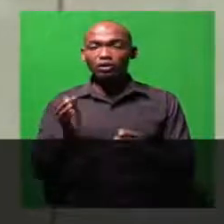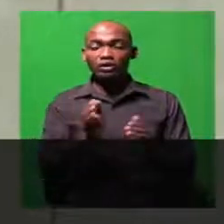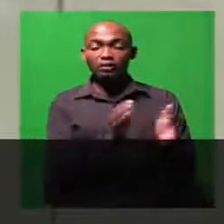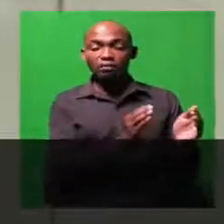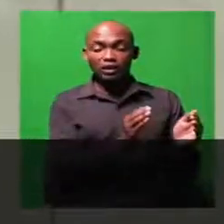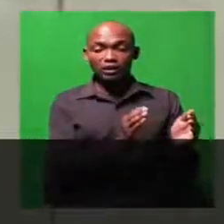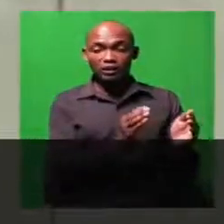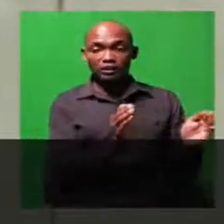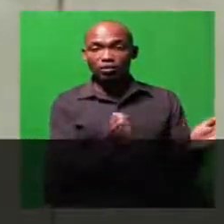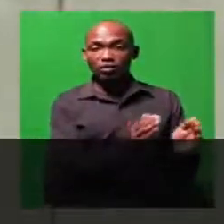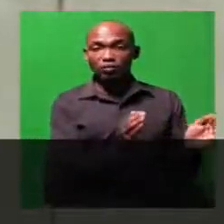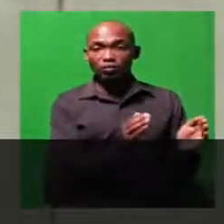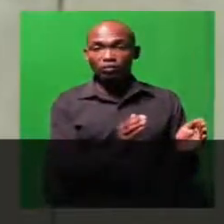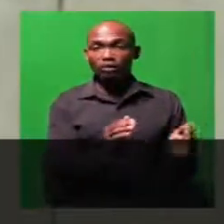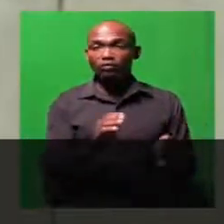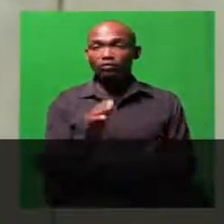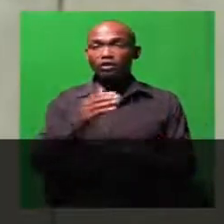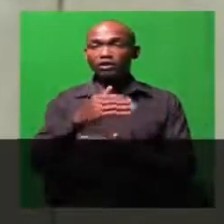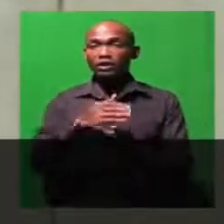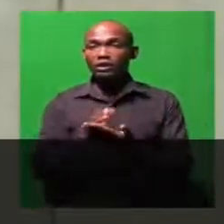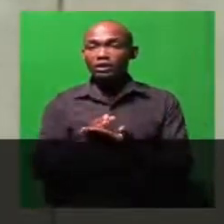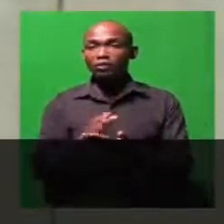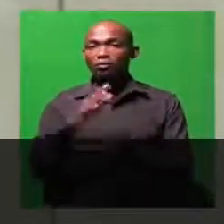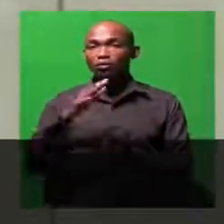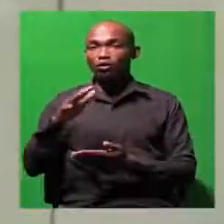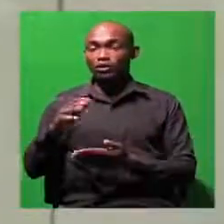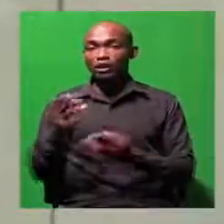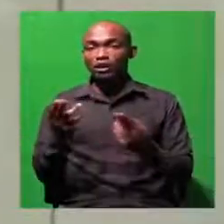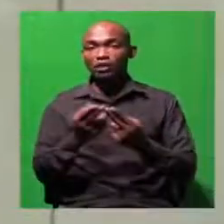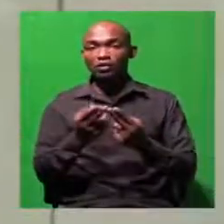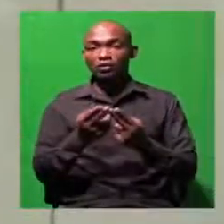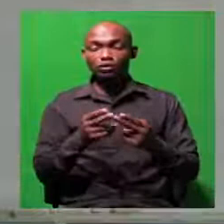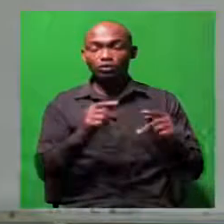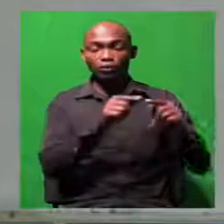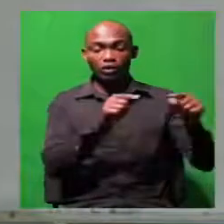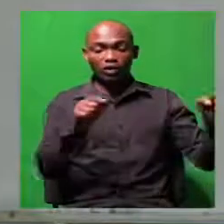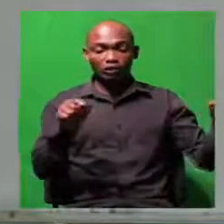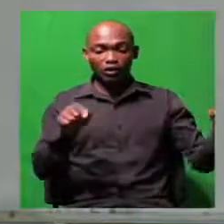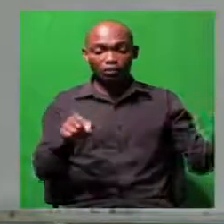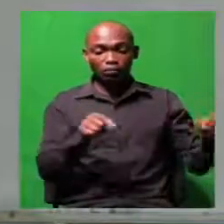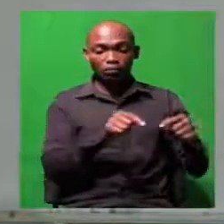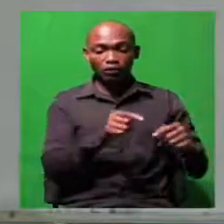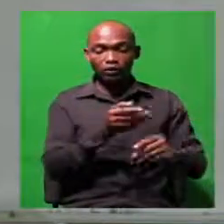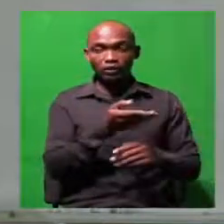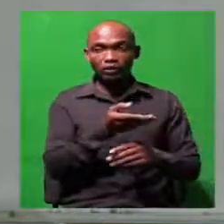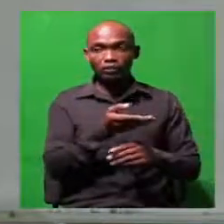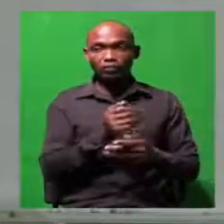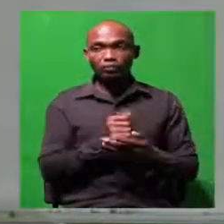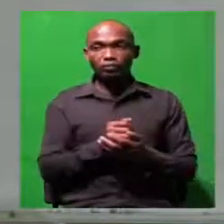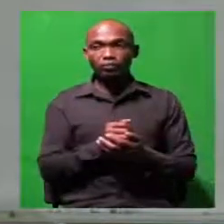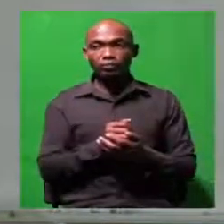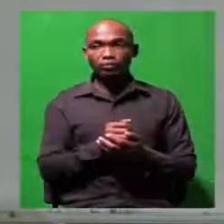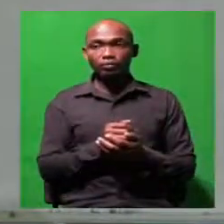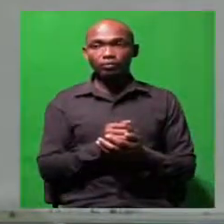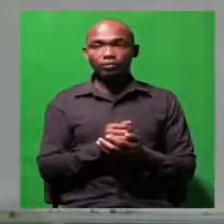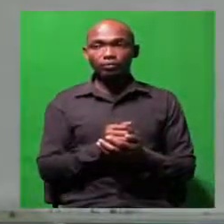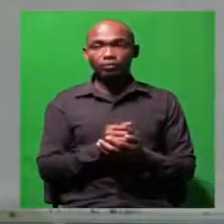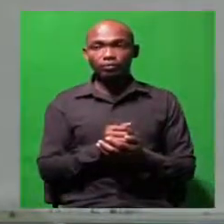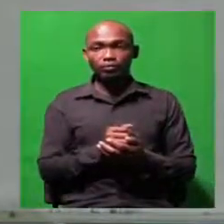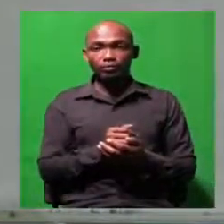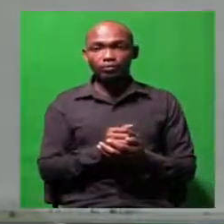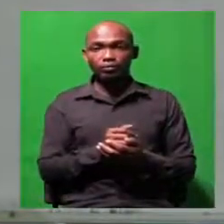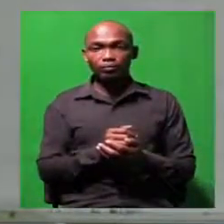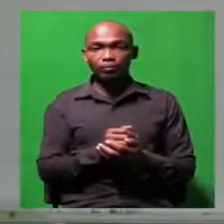Also, we have a box. Of course, a box is a regular